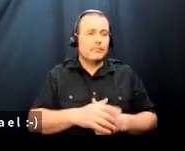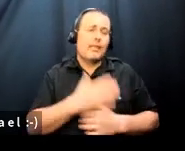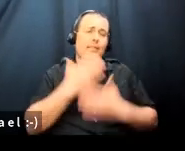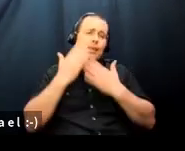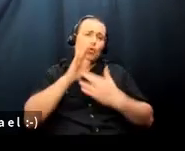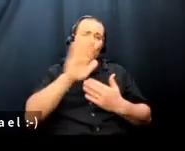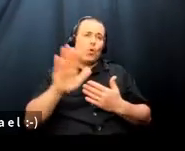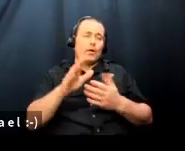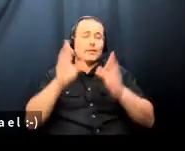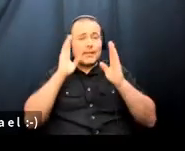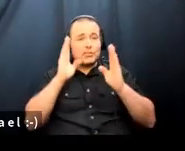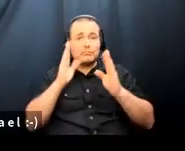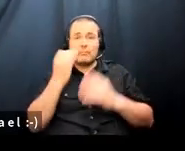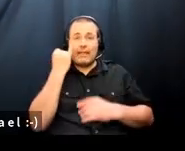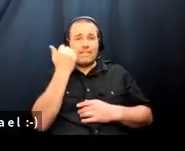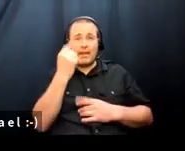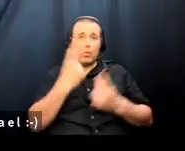has.